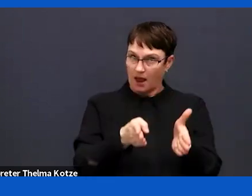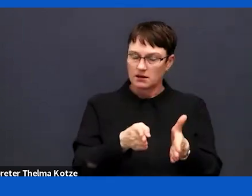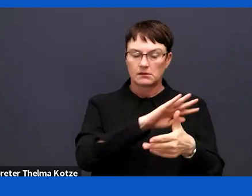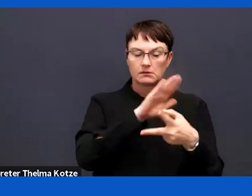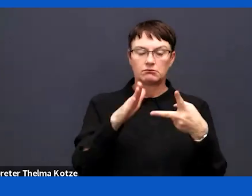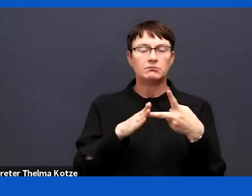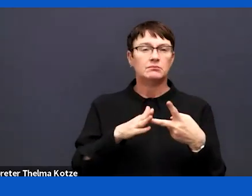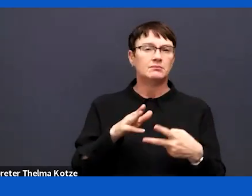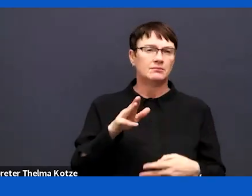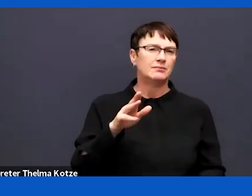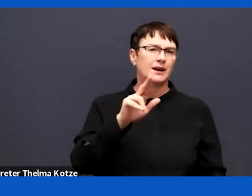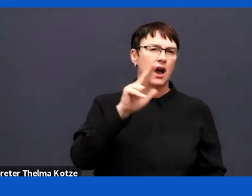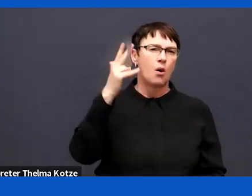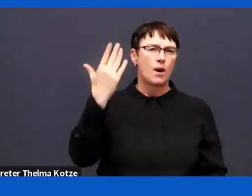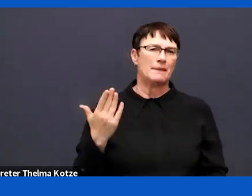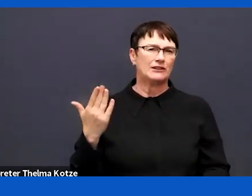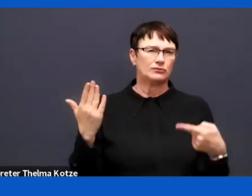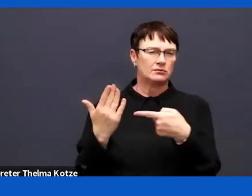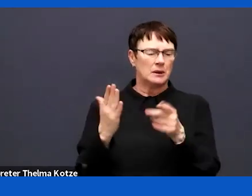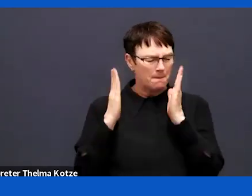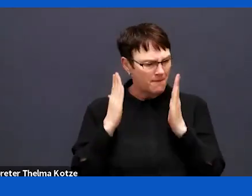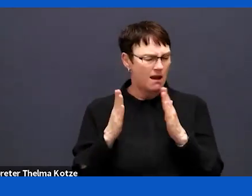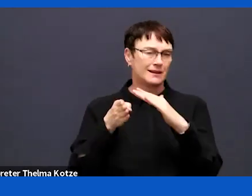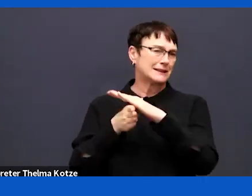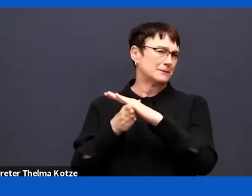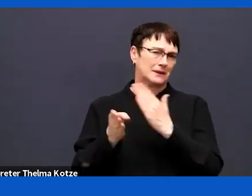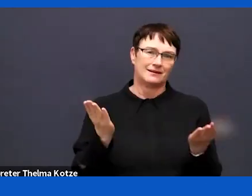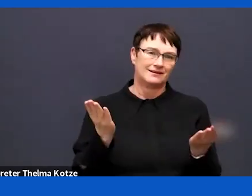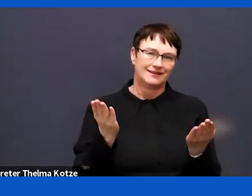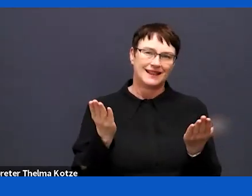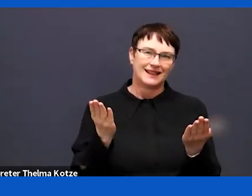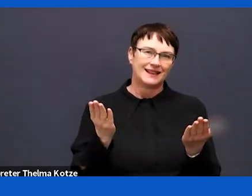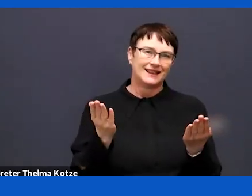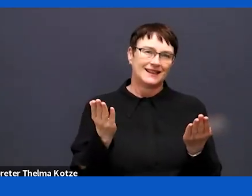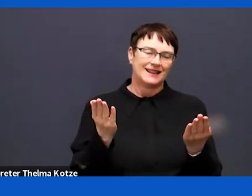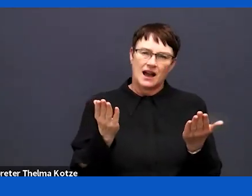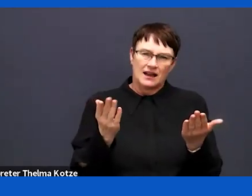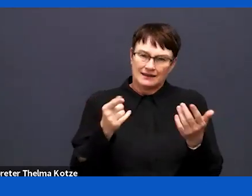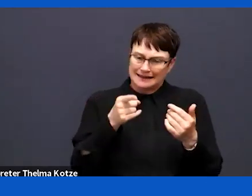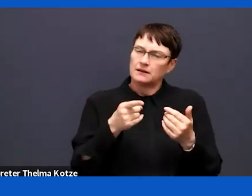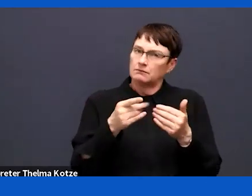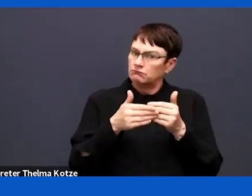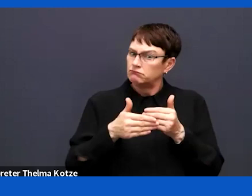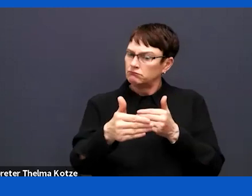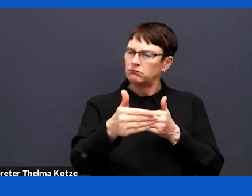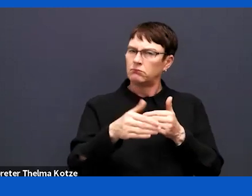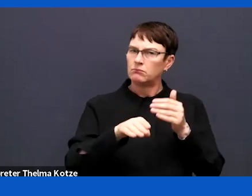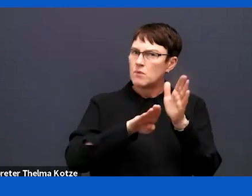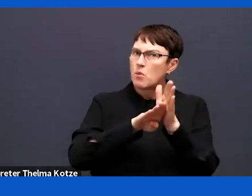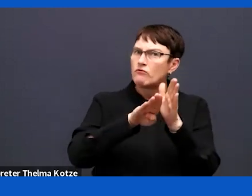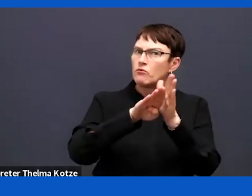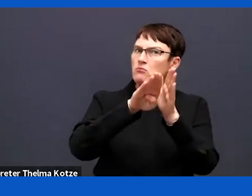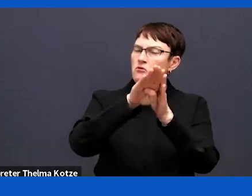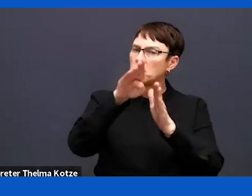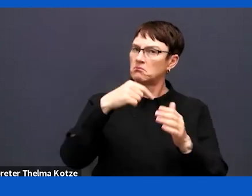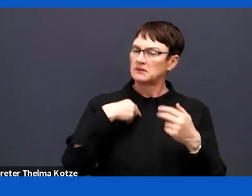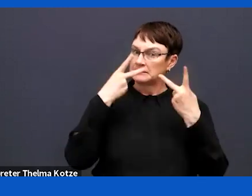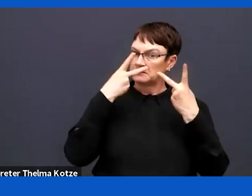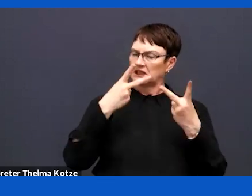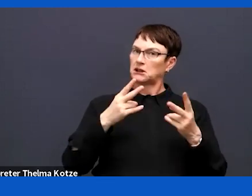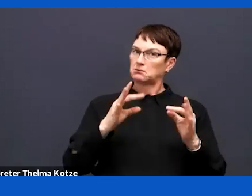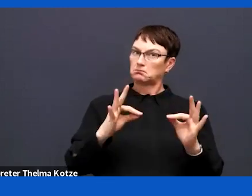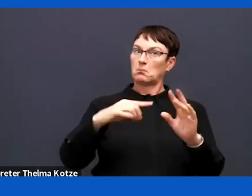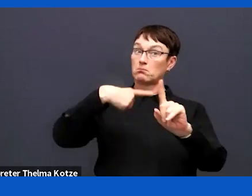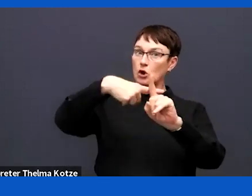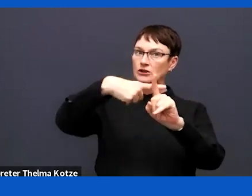truly accessible and inclusive, I think it's it's good. There's a lot of improvements on the horizon. Sounds good. So many